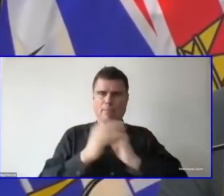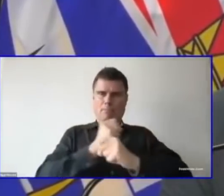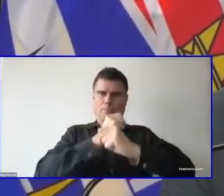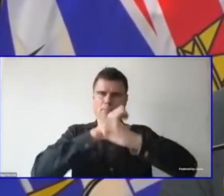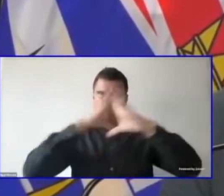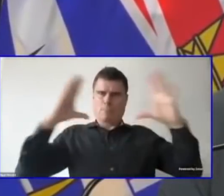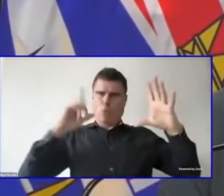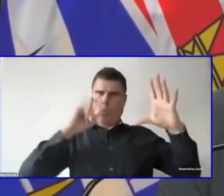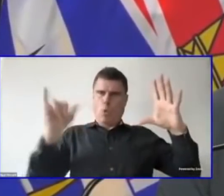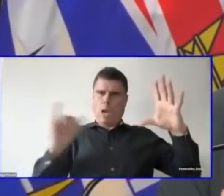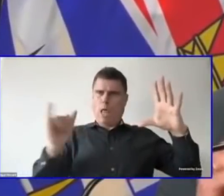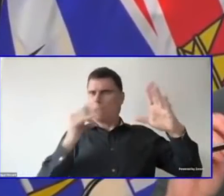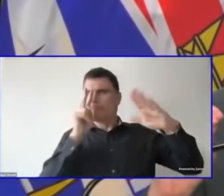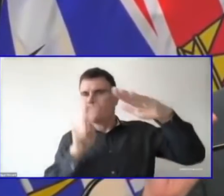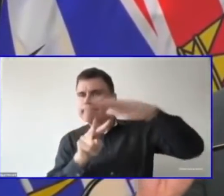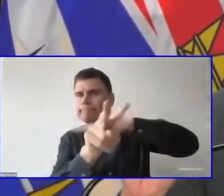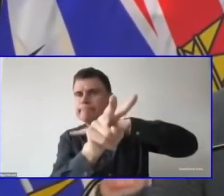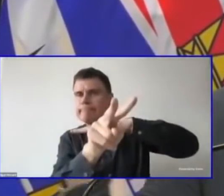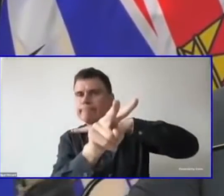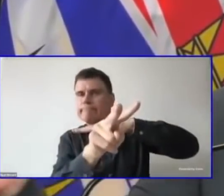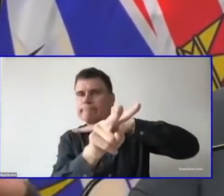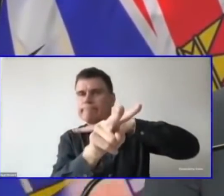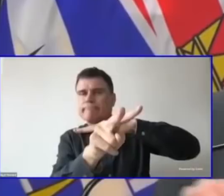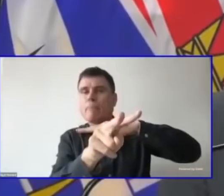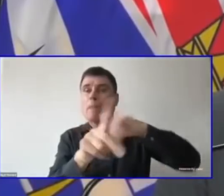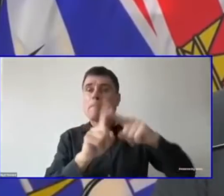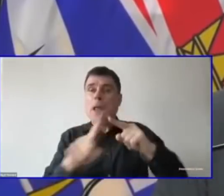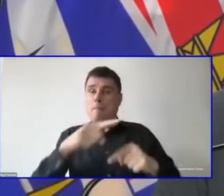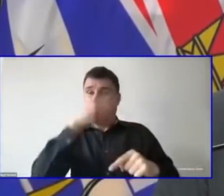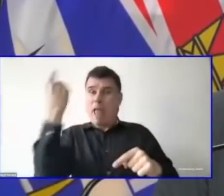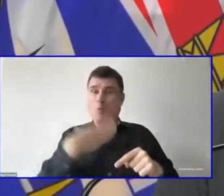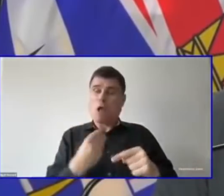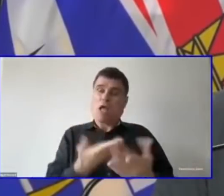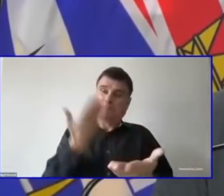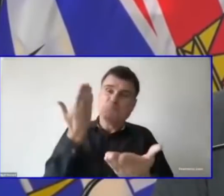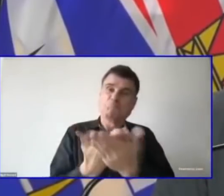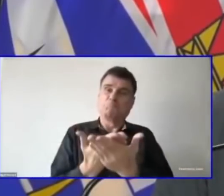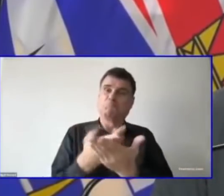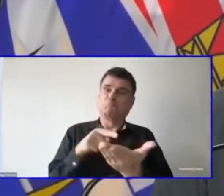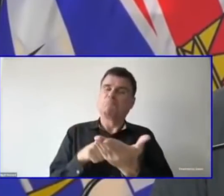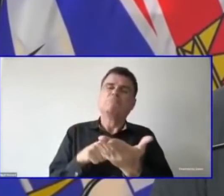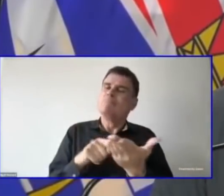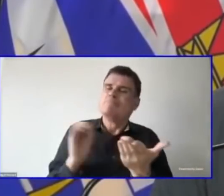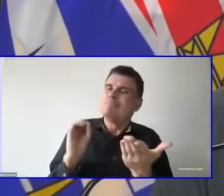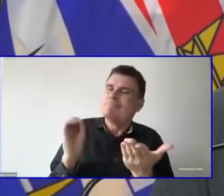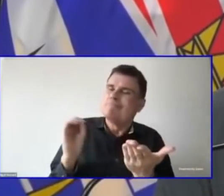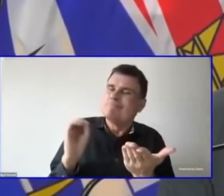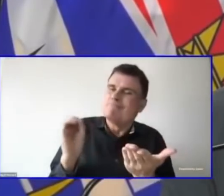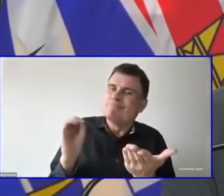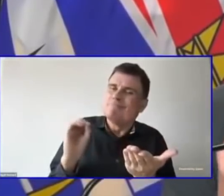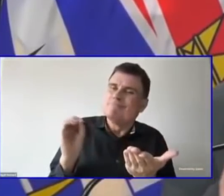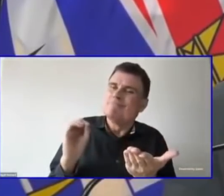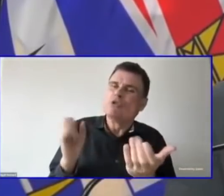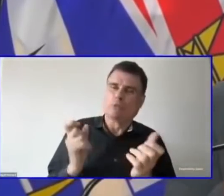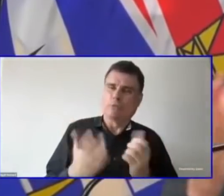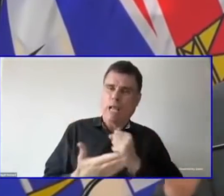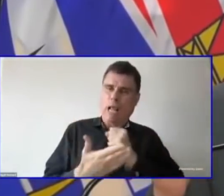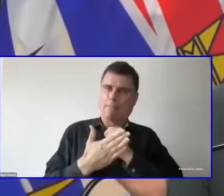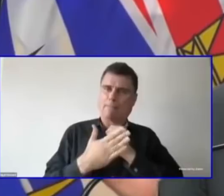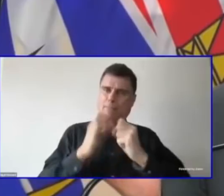to control this. It's not a prediction of what's going to happen in the future. What it is a